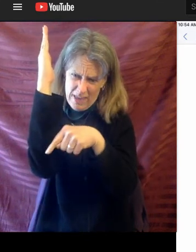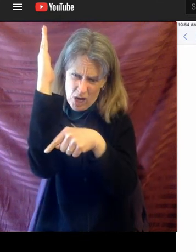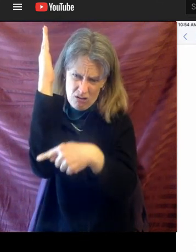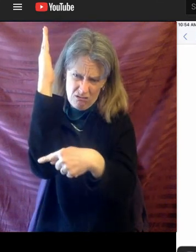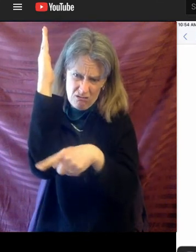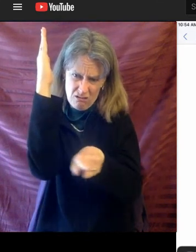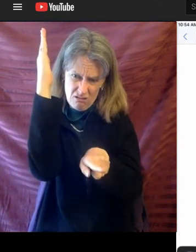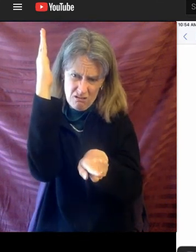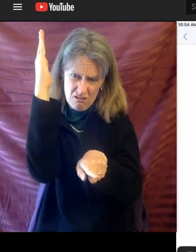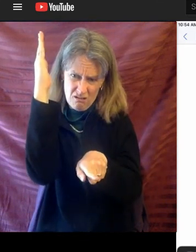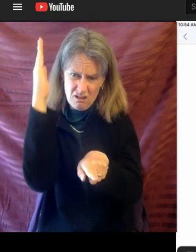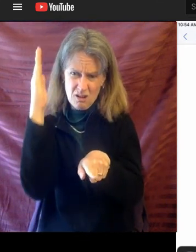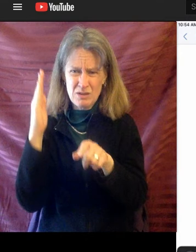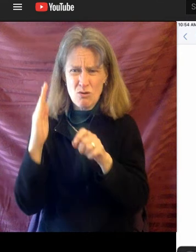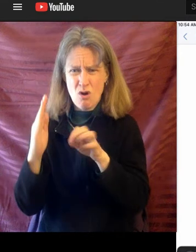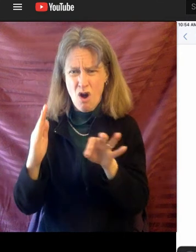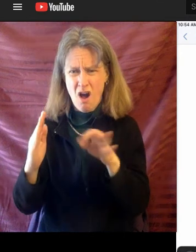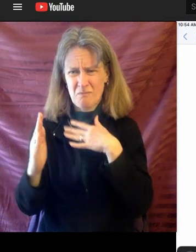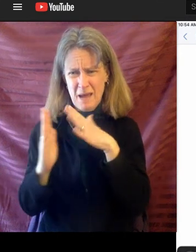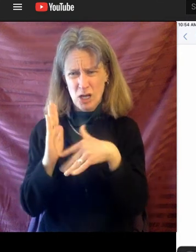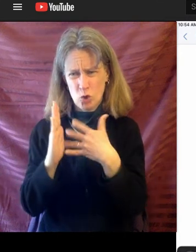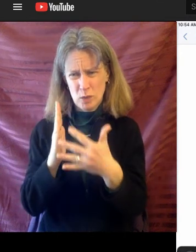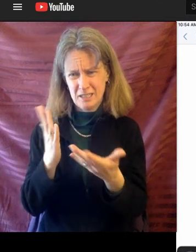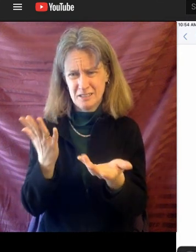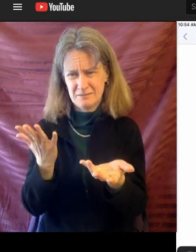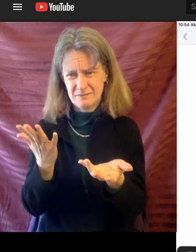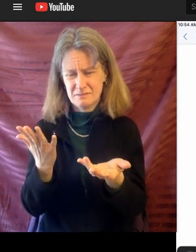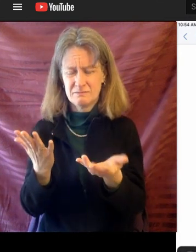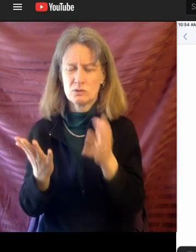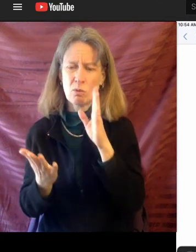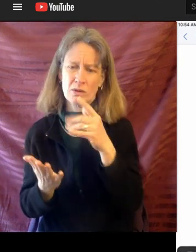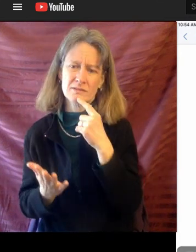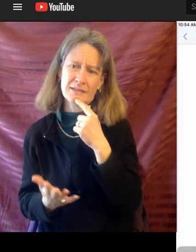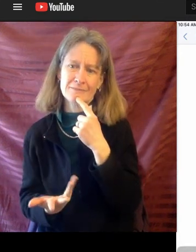but it's kind of off the grid. So I'm gonna say